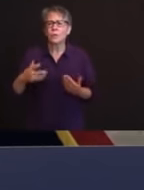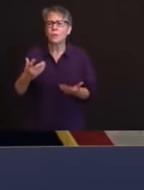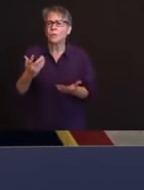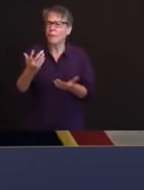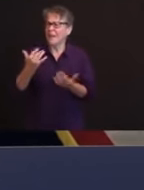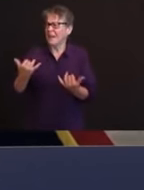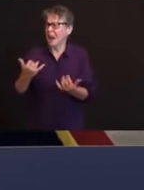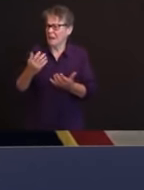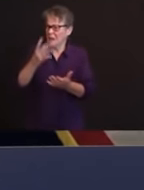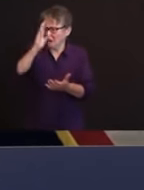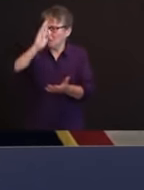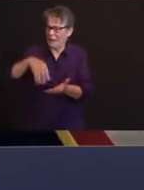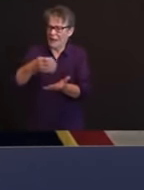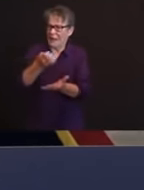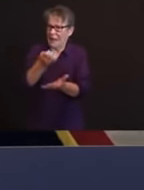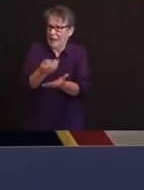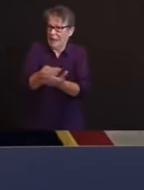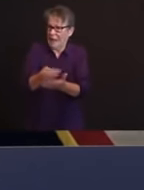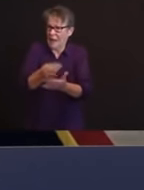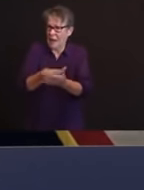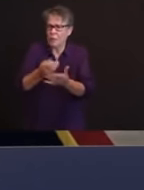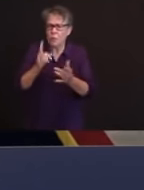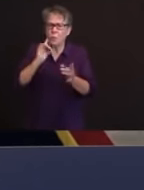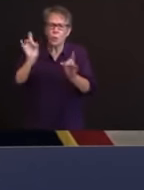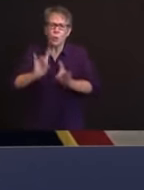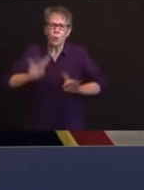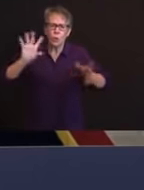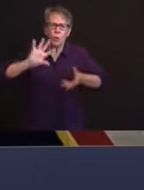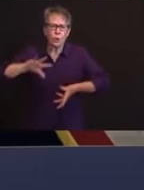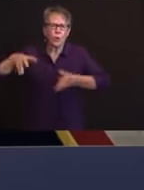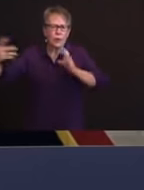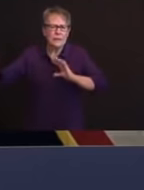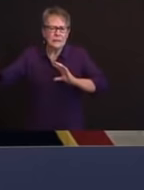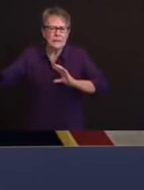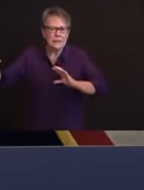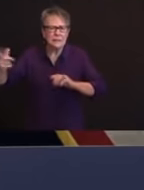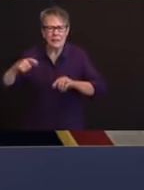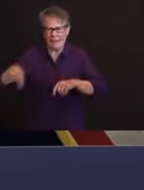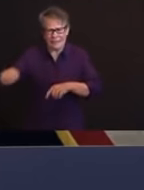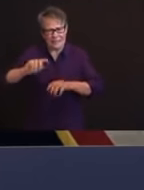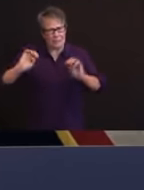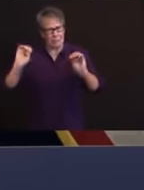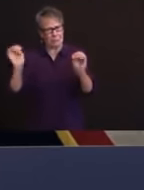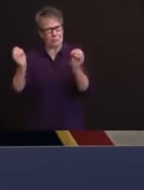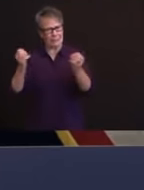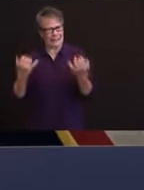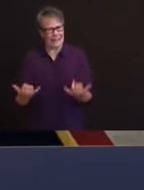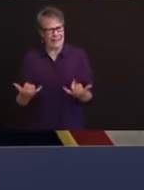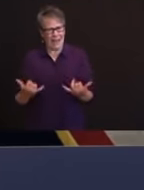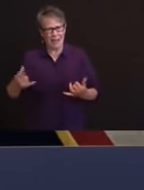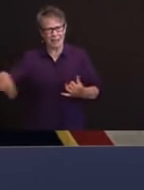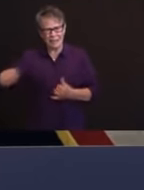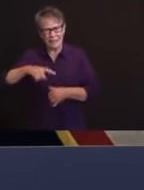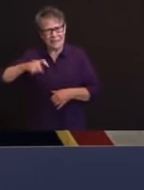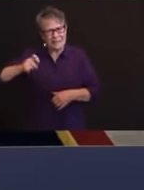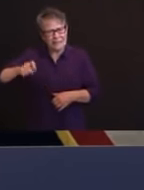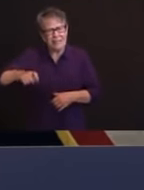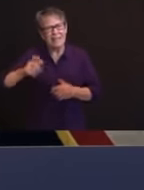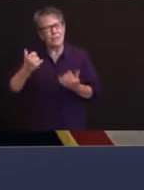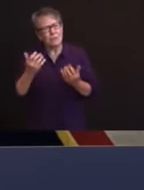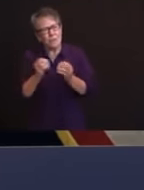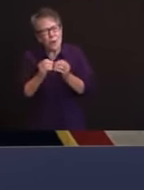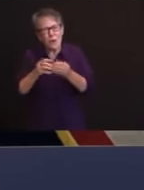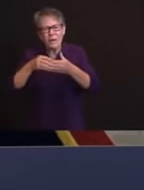are in crisis, financial crisis, and they urgently need flexible funding so that teachers and